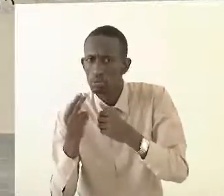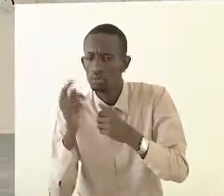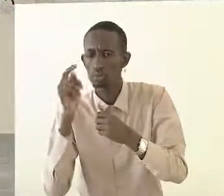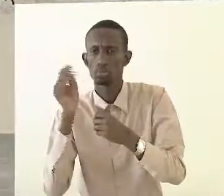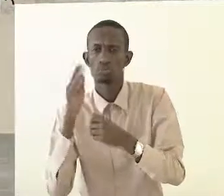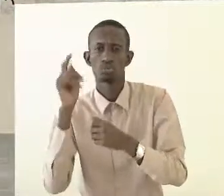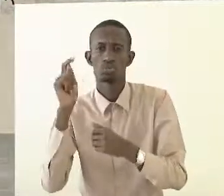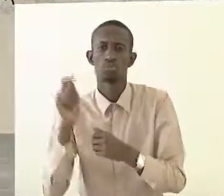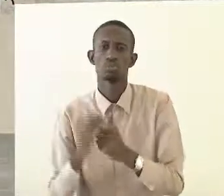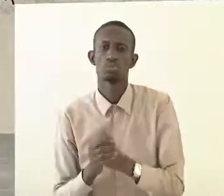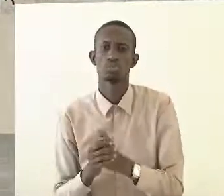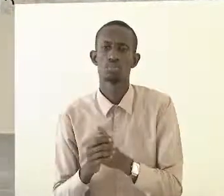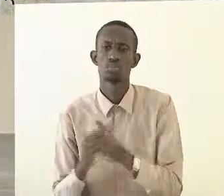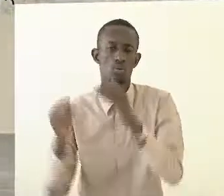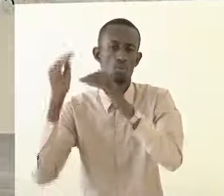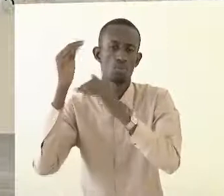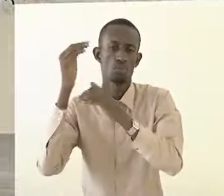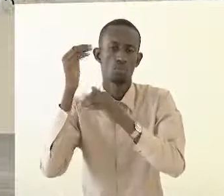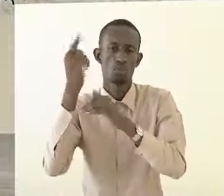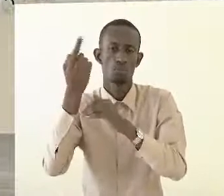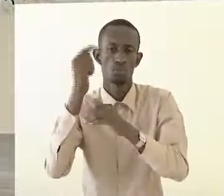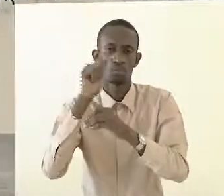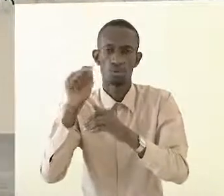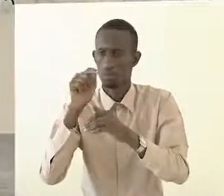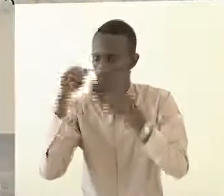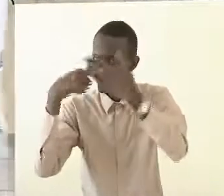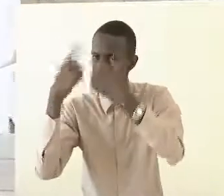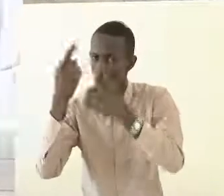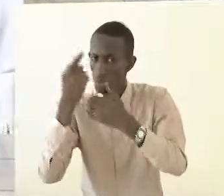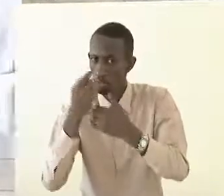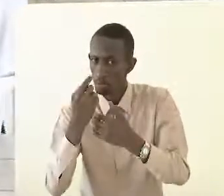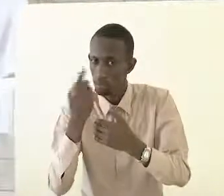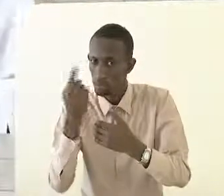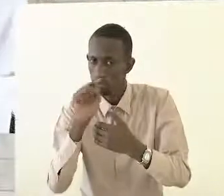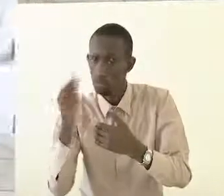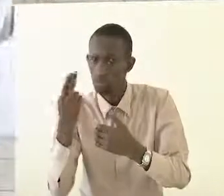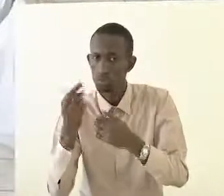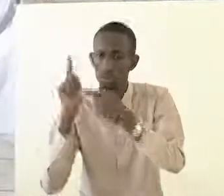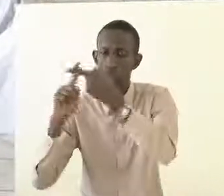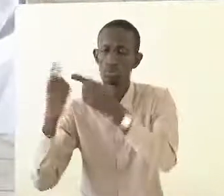plus 1 divided by nega half plus 1, then